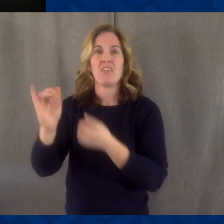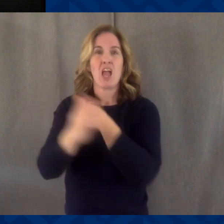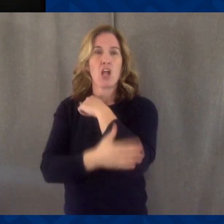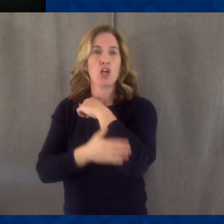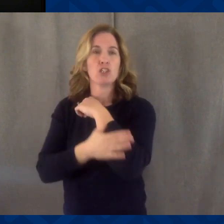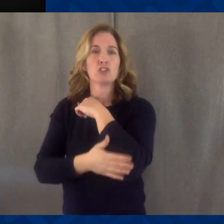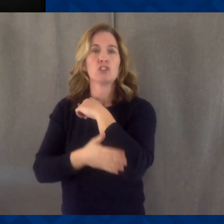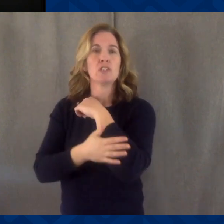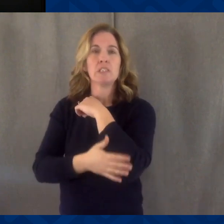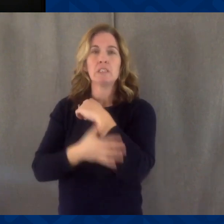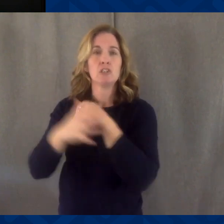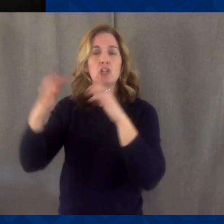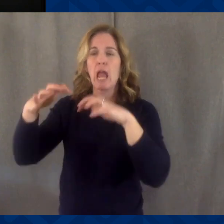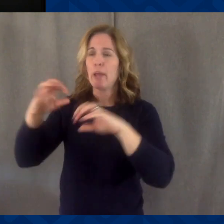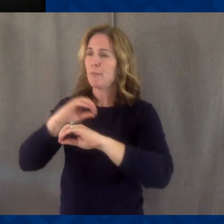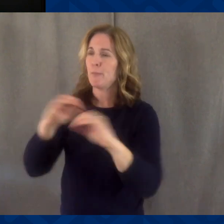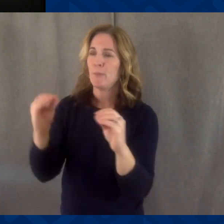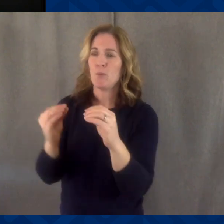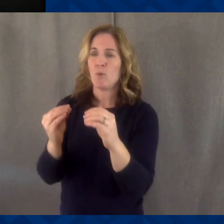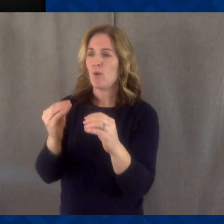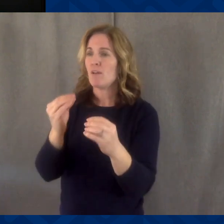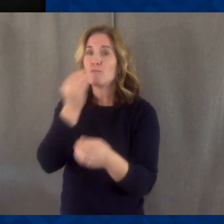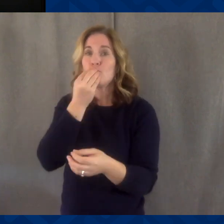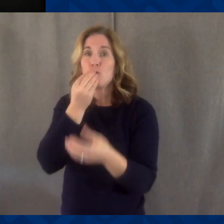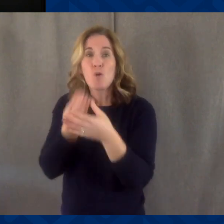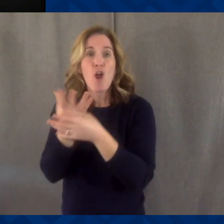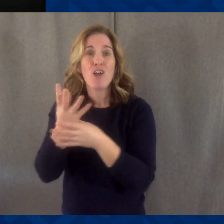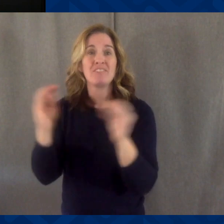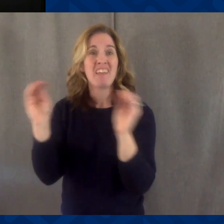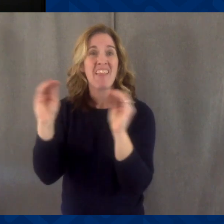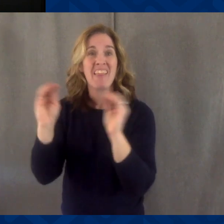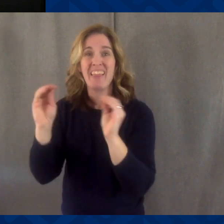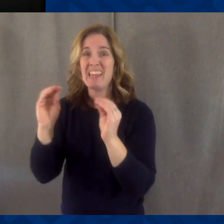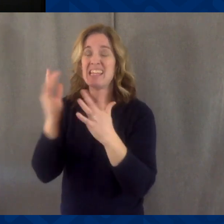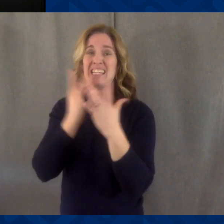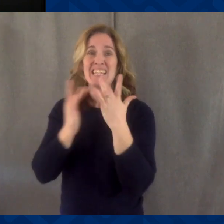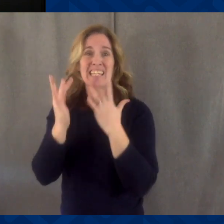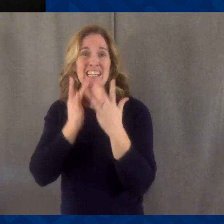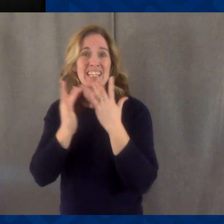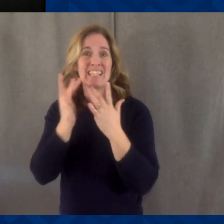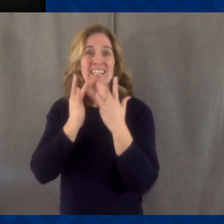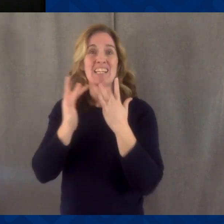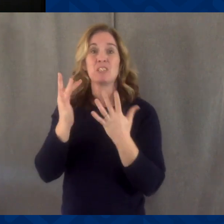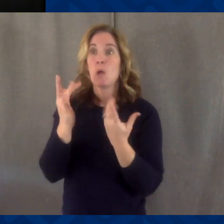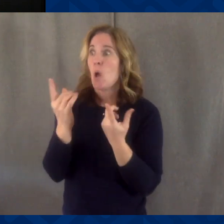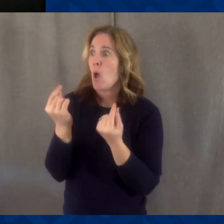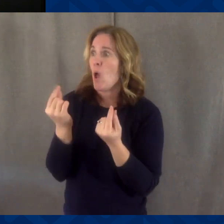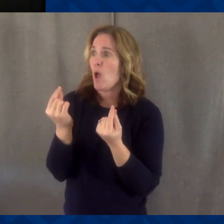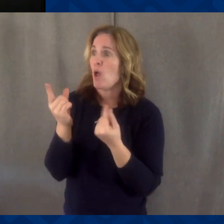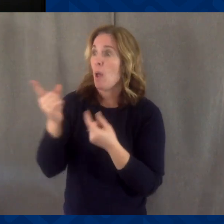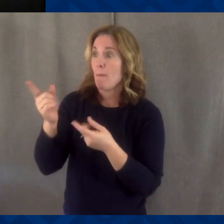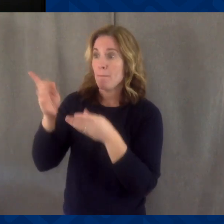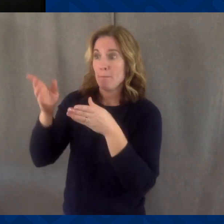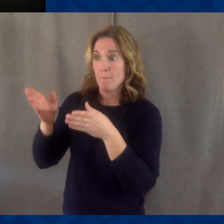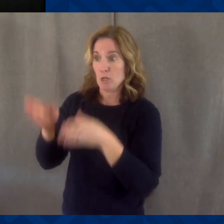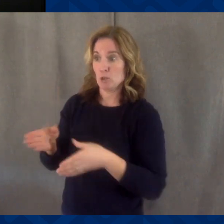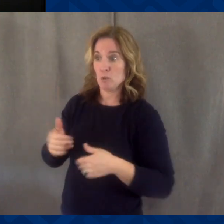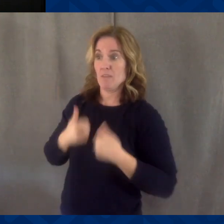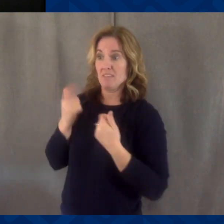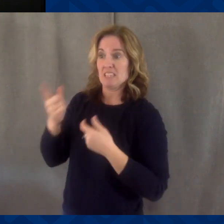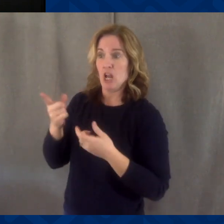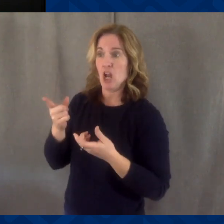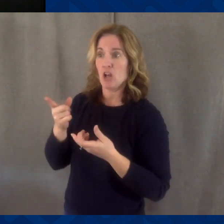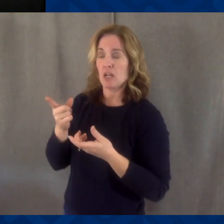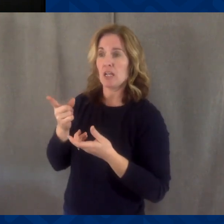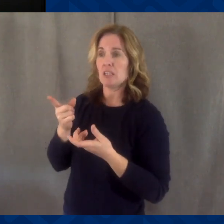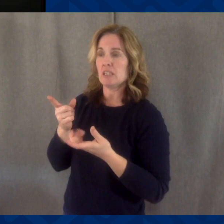country. And the only thing he can think to do is to hire himself out to one of the citizens of that country where he works among the pigs. Now, keep in